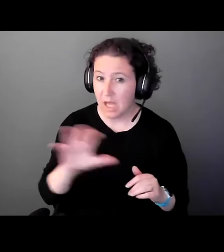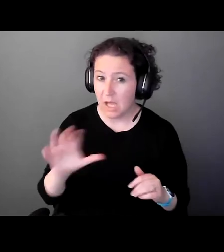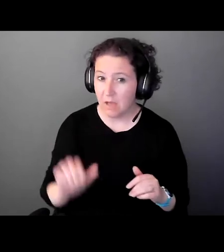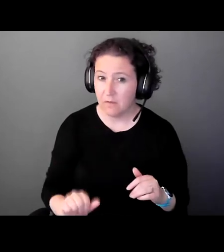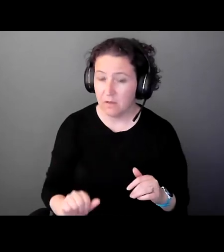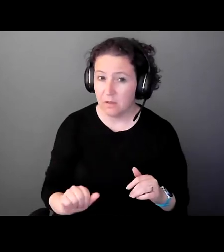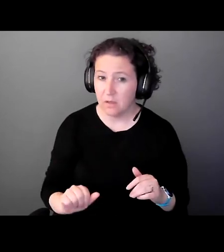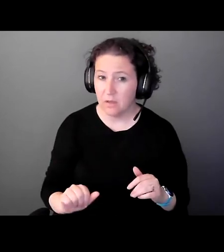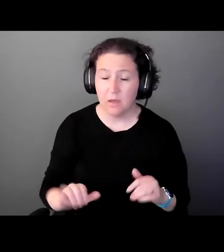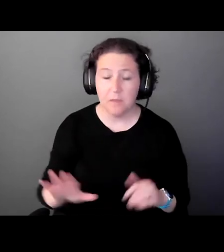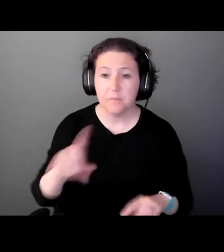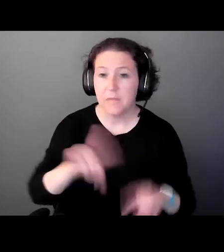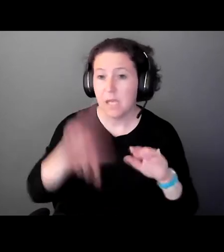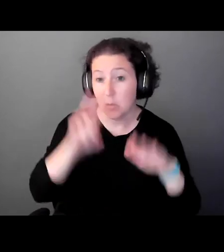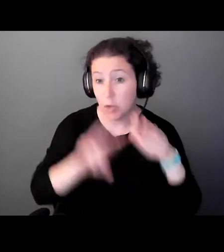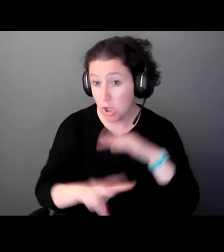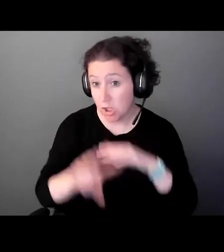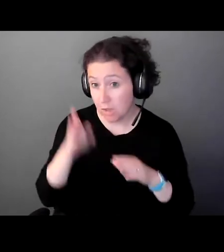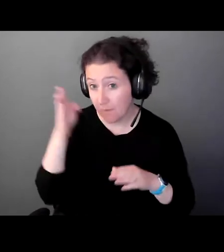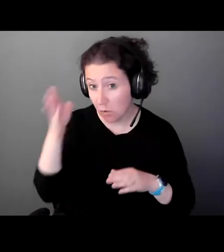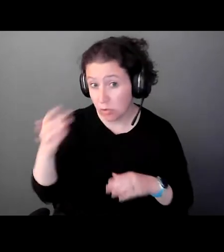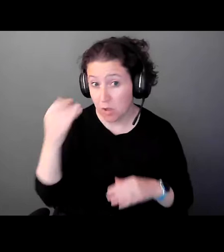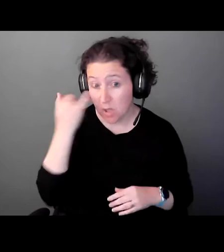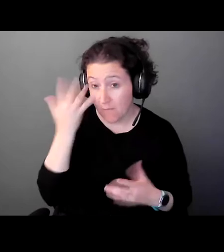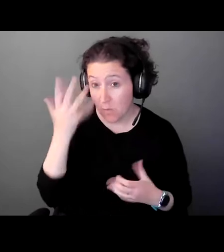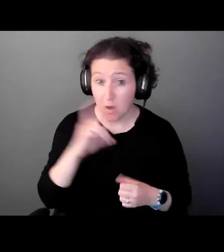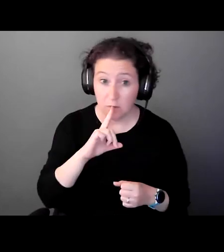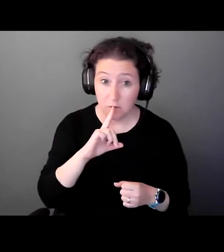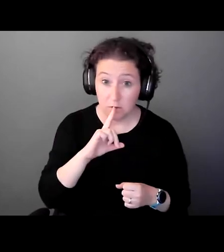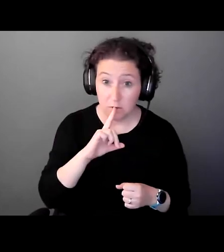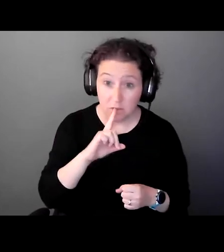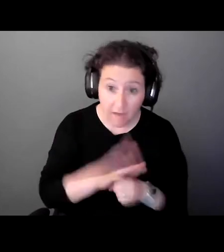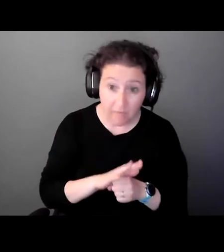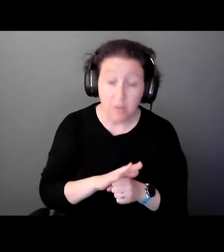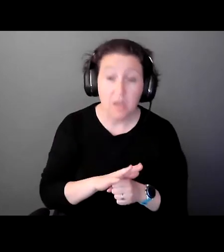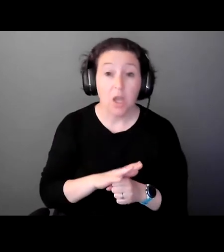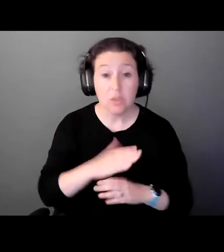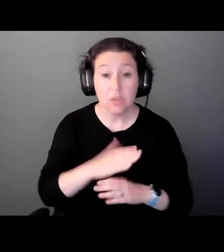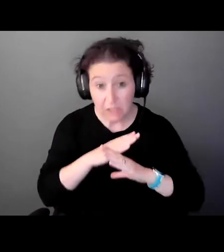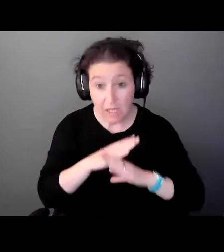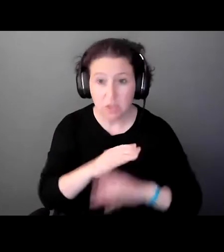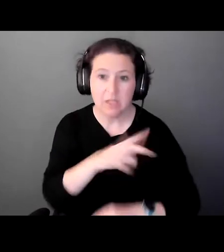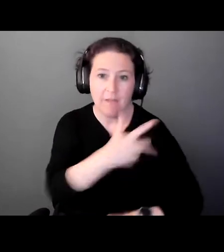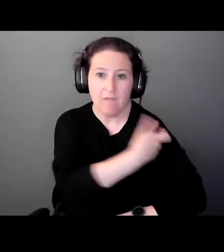I can't predict the future, and if you want insurance, the vaccine is the insurance you should be purchasing.